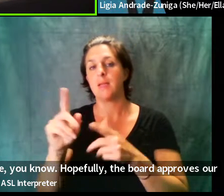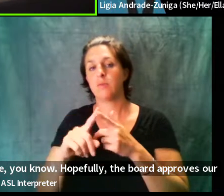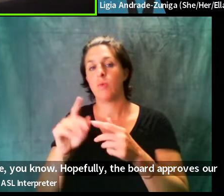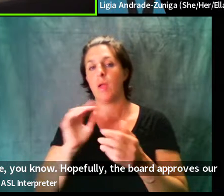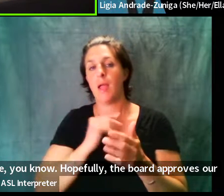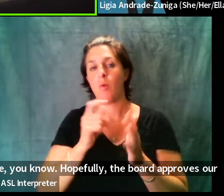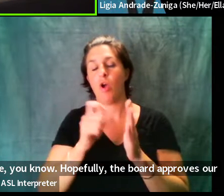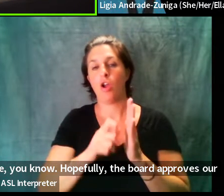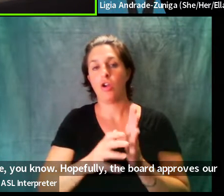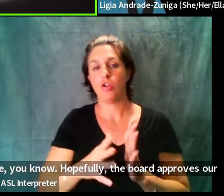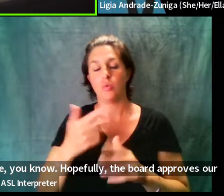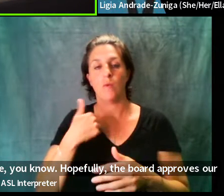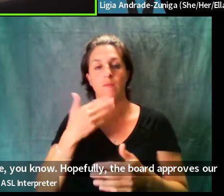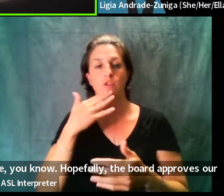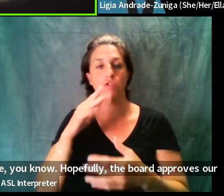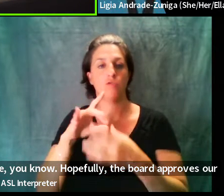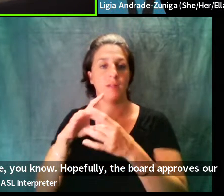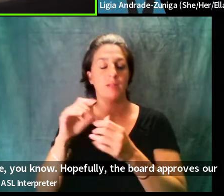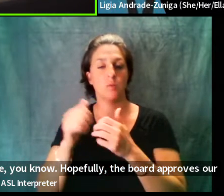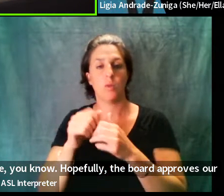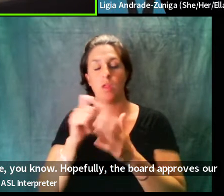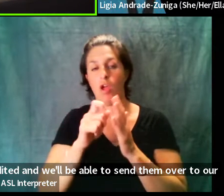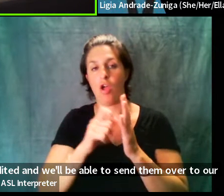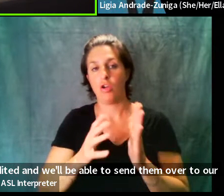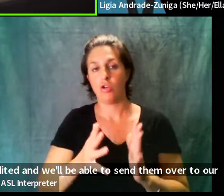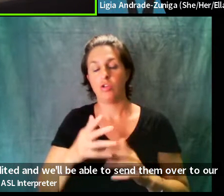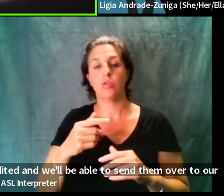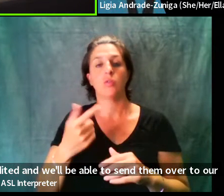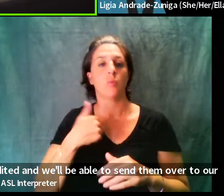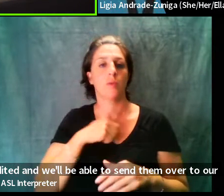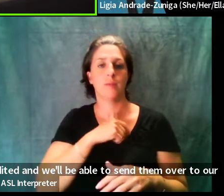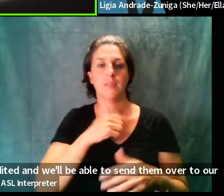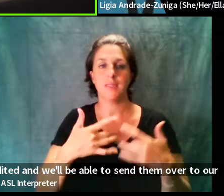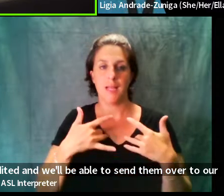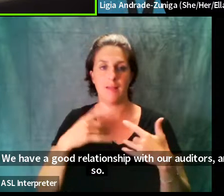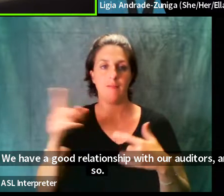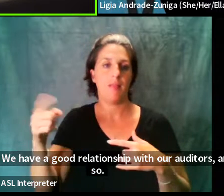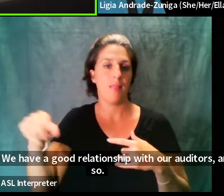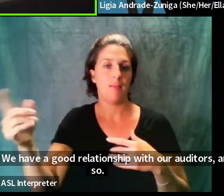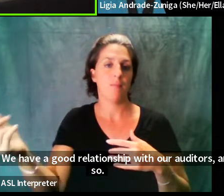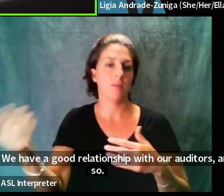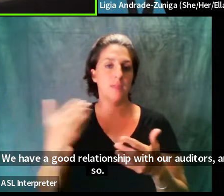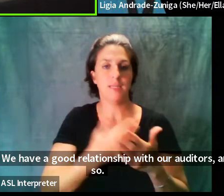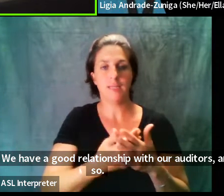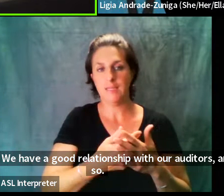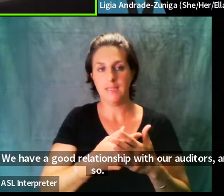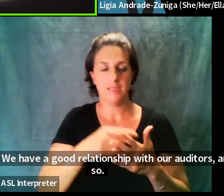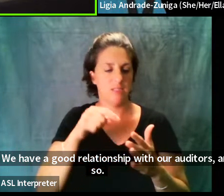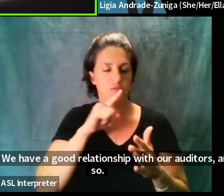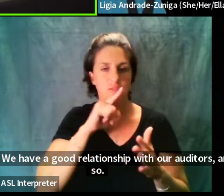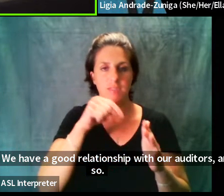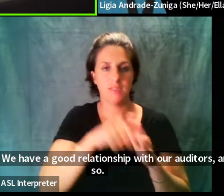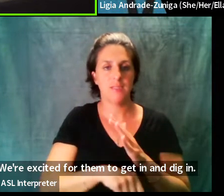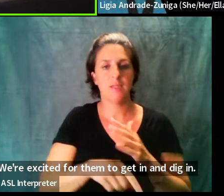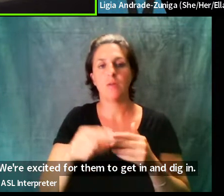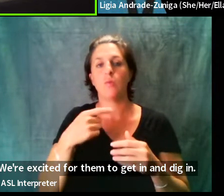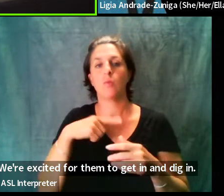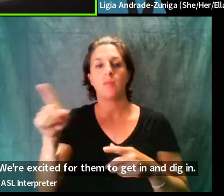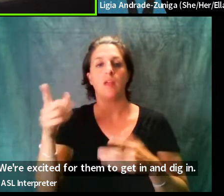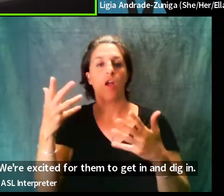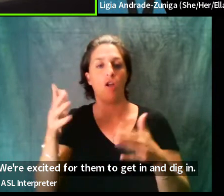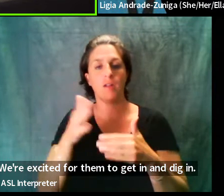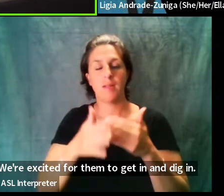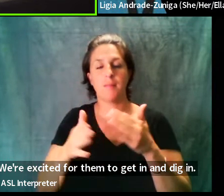We have a good relationship with our auditors, and so we're excited for them to get in and dig in. They've already completed their interim